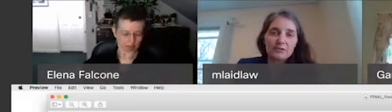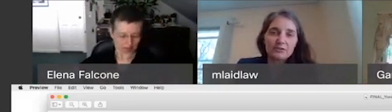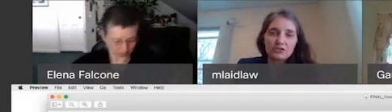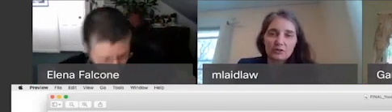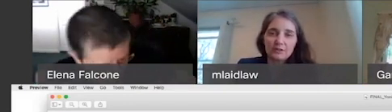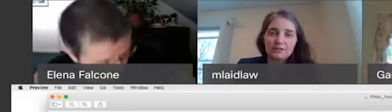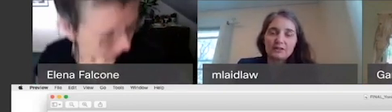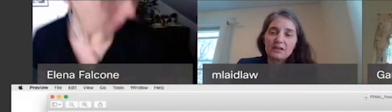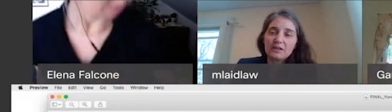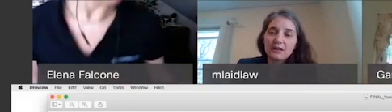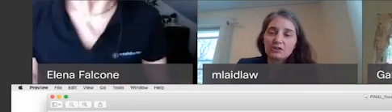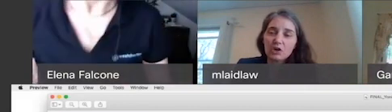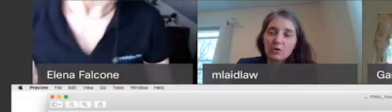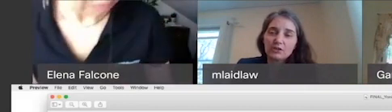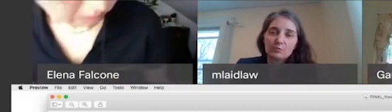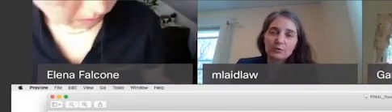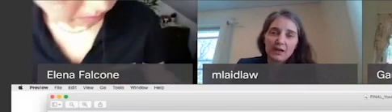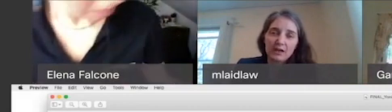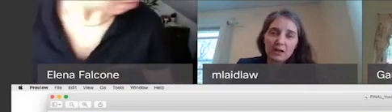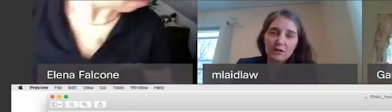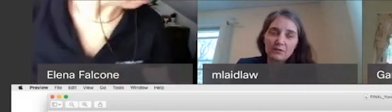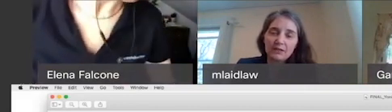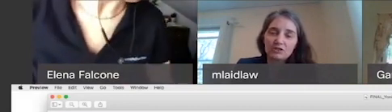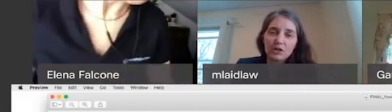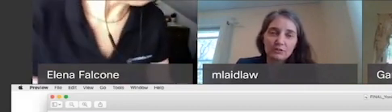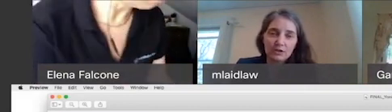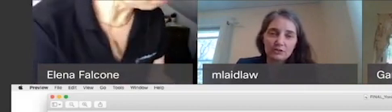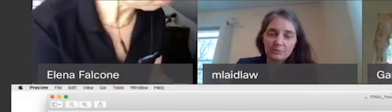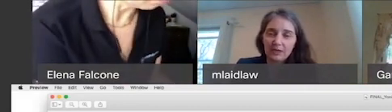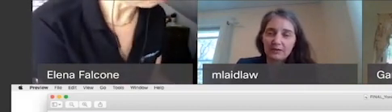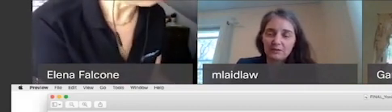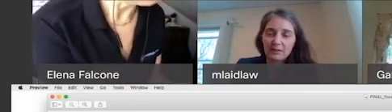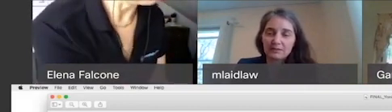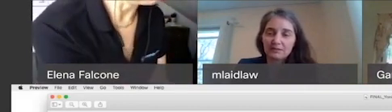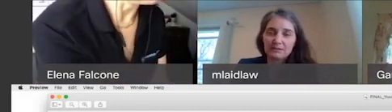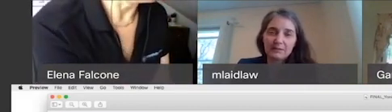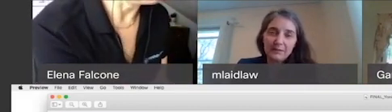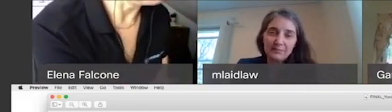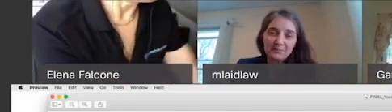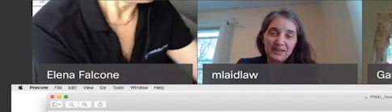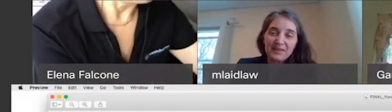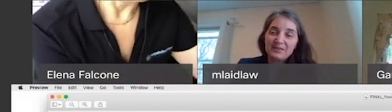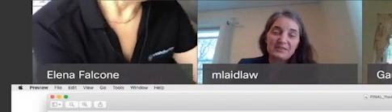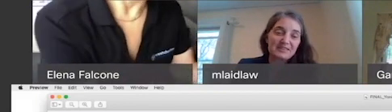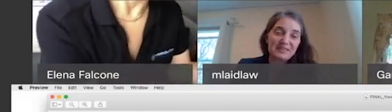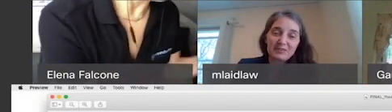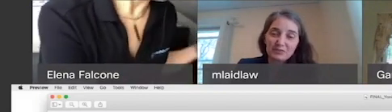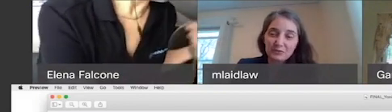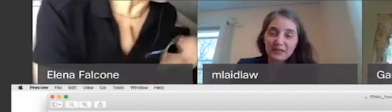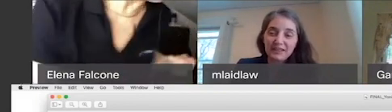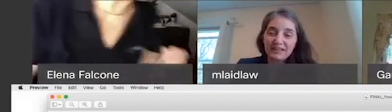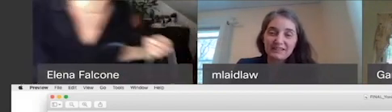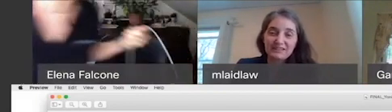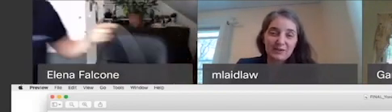health insurance that's going to provide coverage of long-term care expenses. This slide